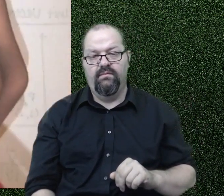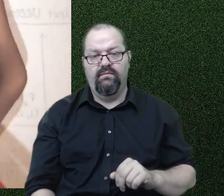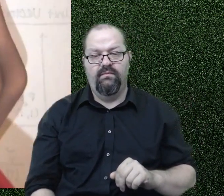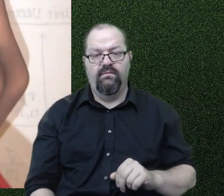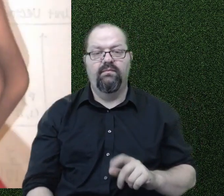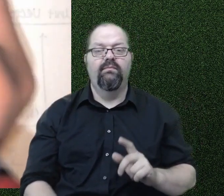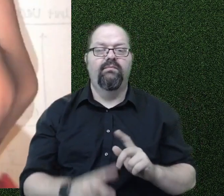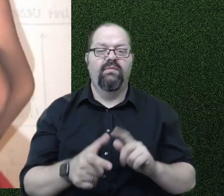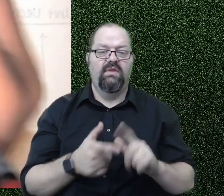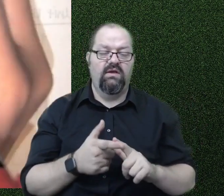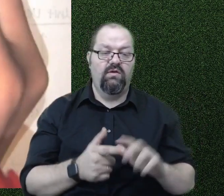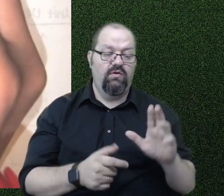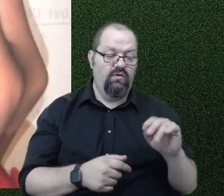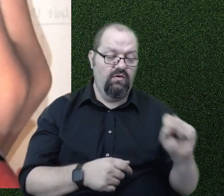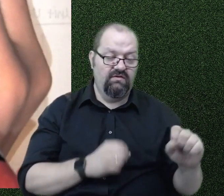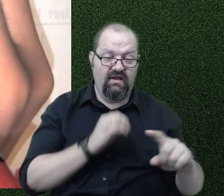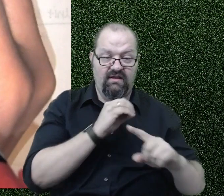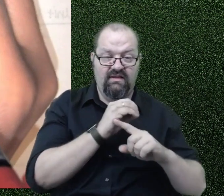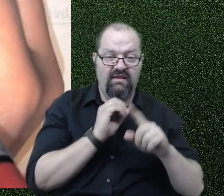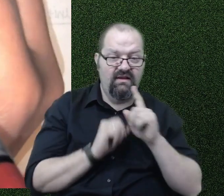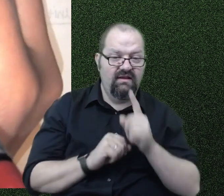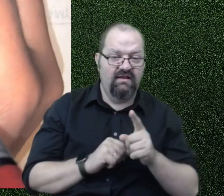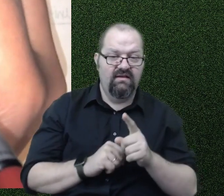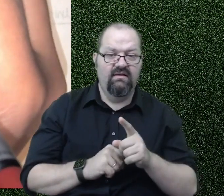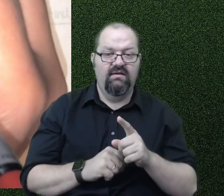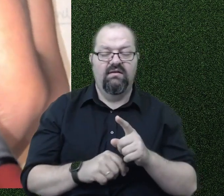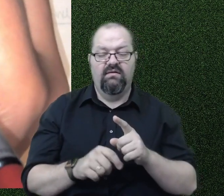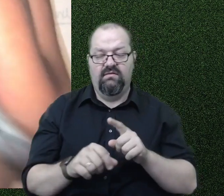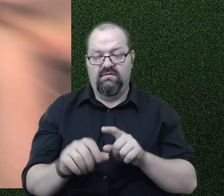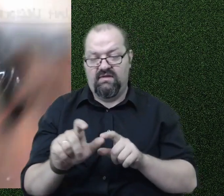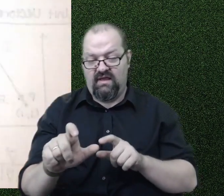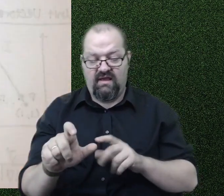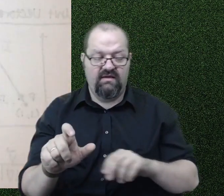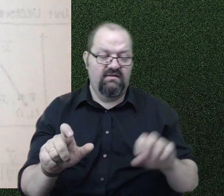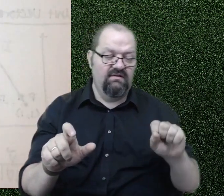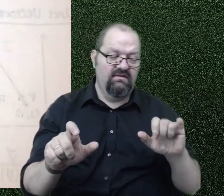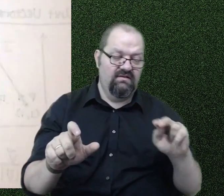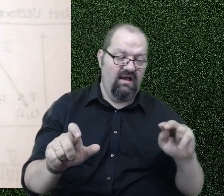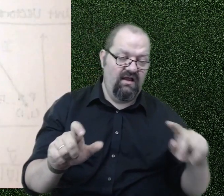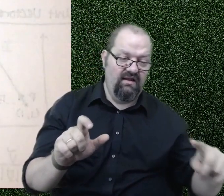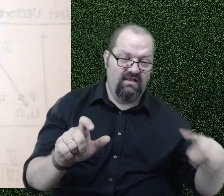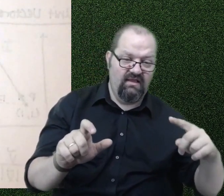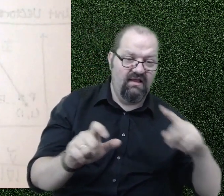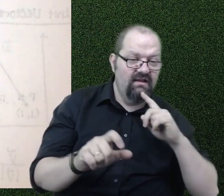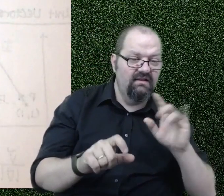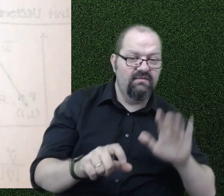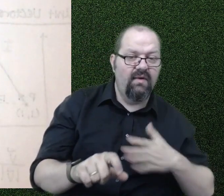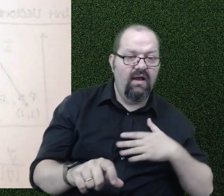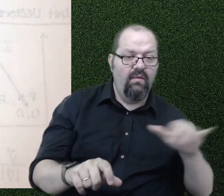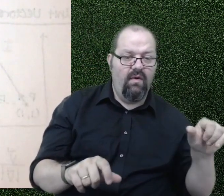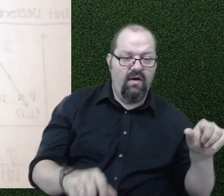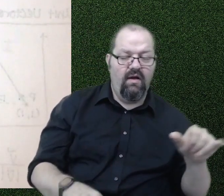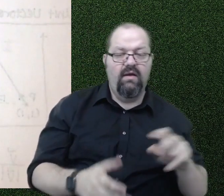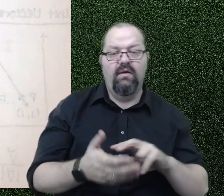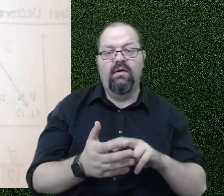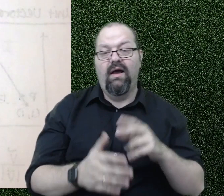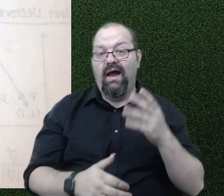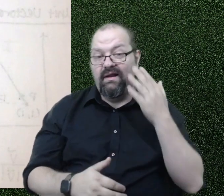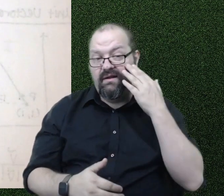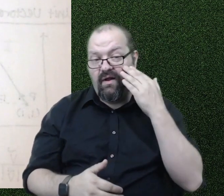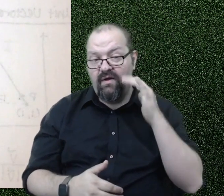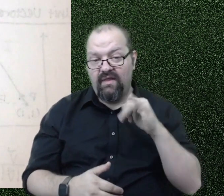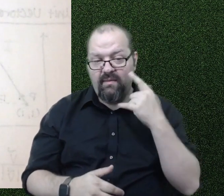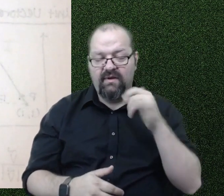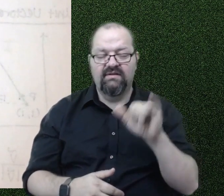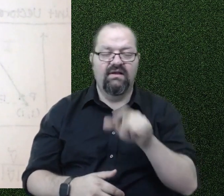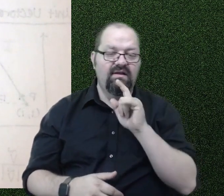Cosine of theta is my x component, sine of theta is my y component. And I know that because that's the x, that's the